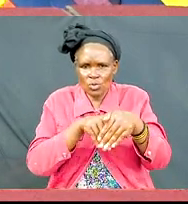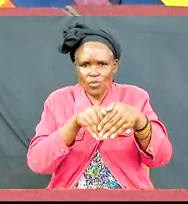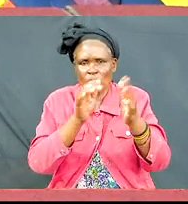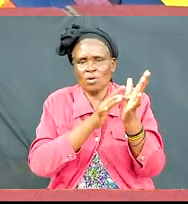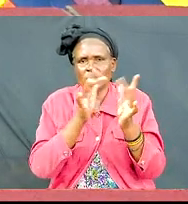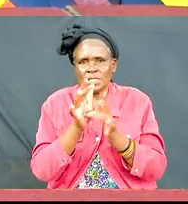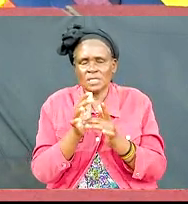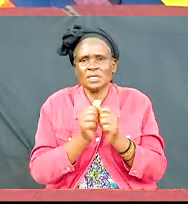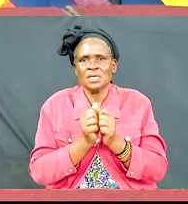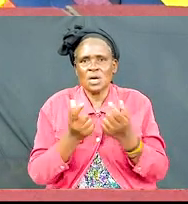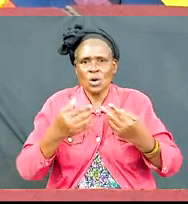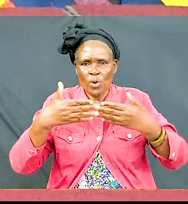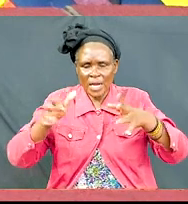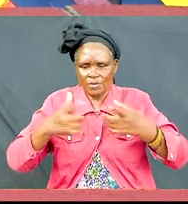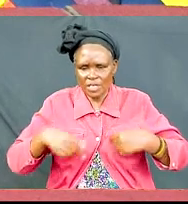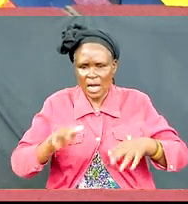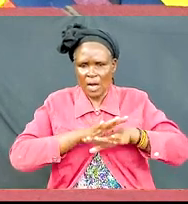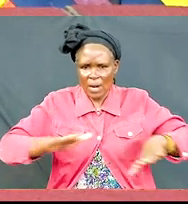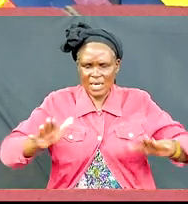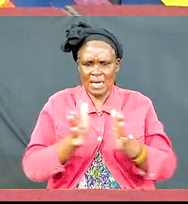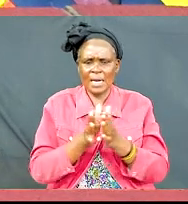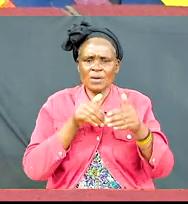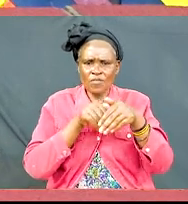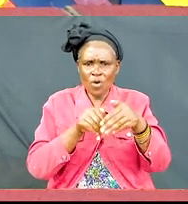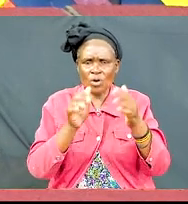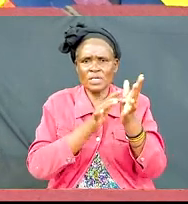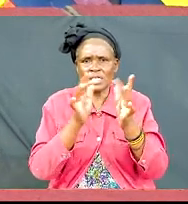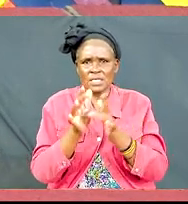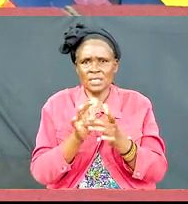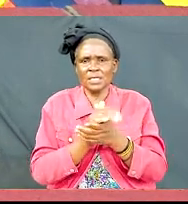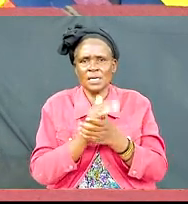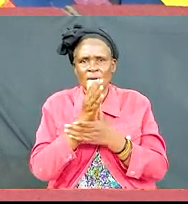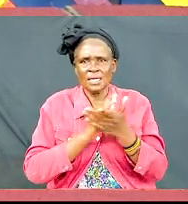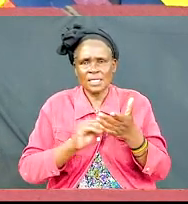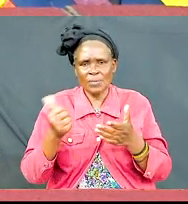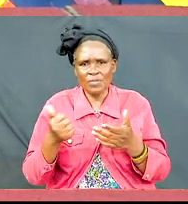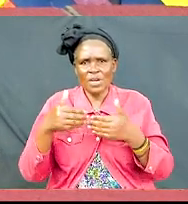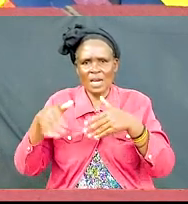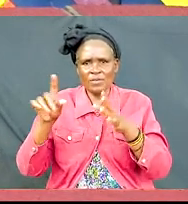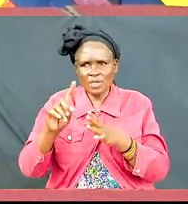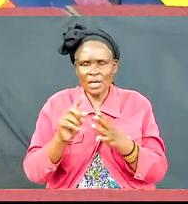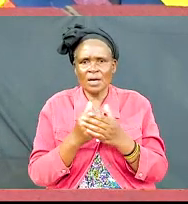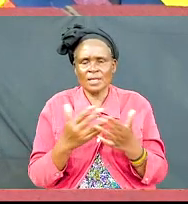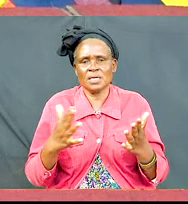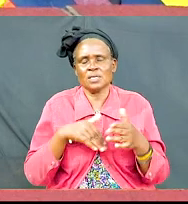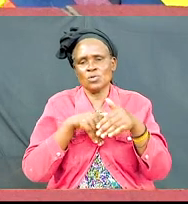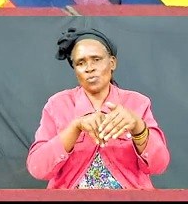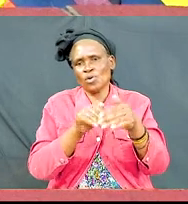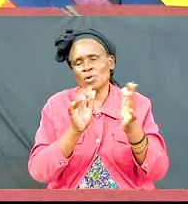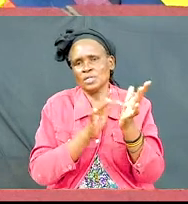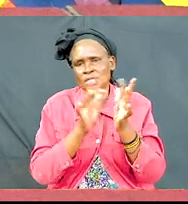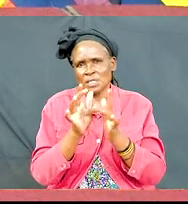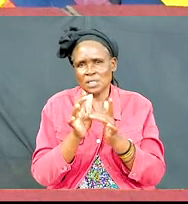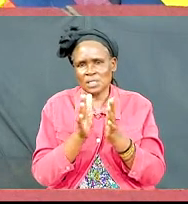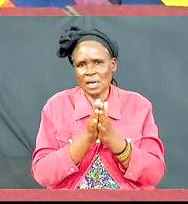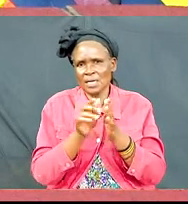left even our livelihood to follow Jesus. Some may have even left their families to follow Jesus. And